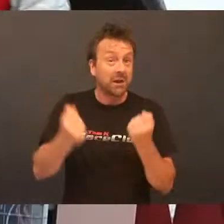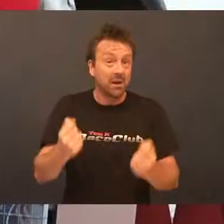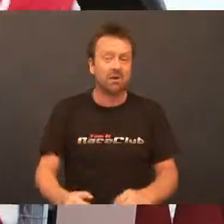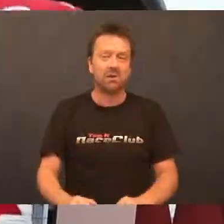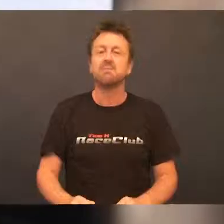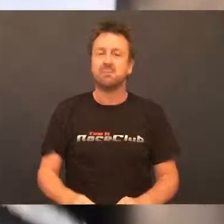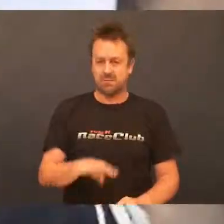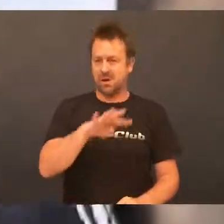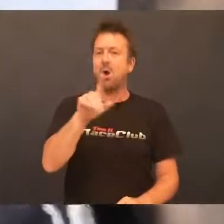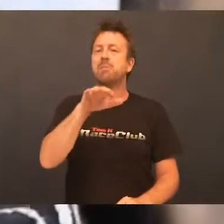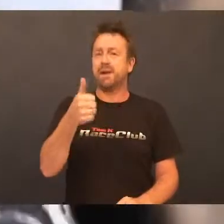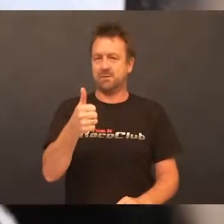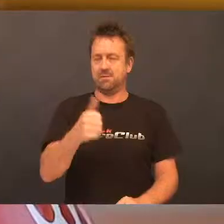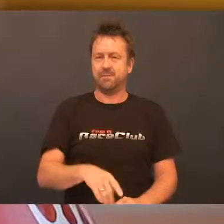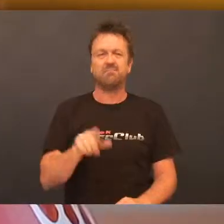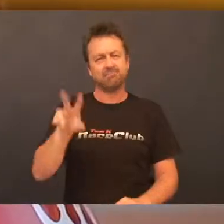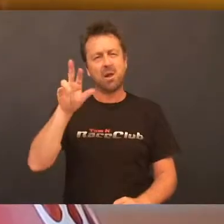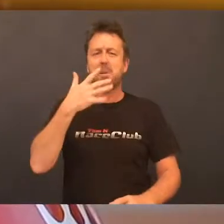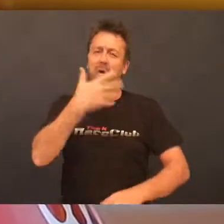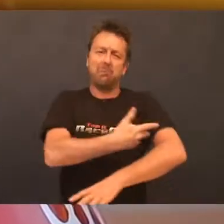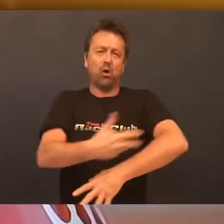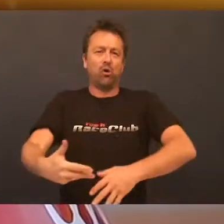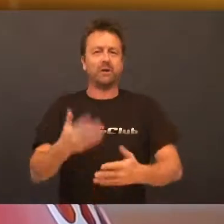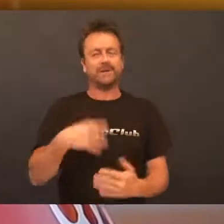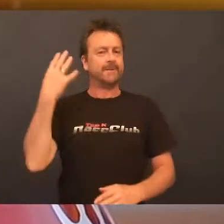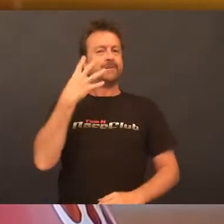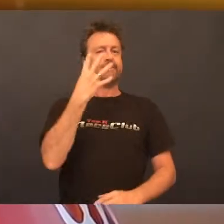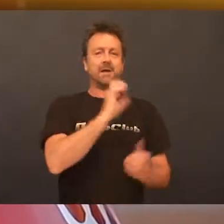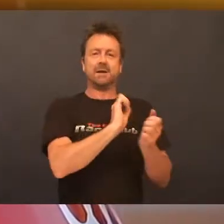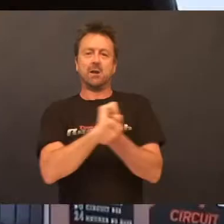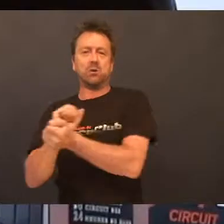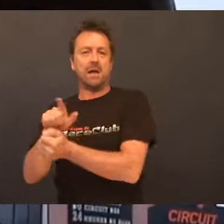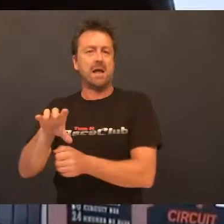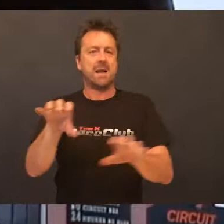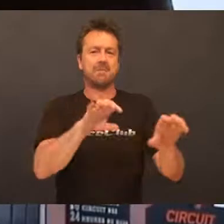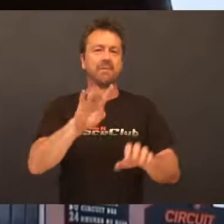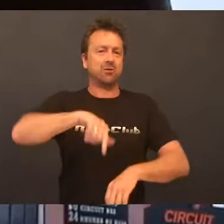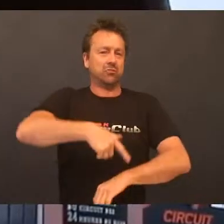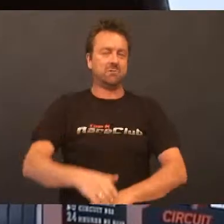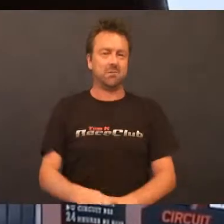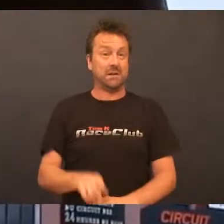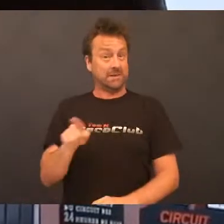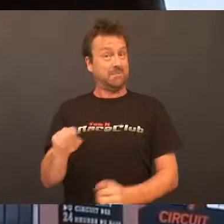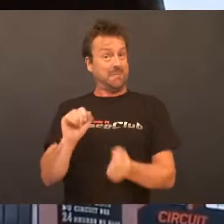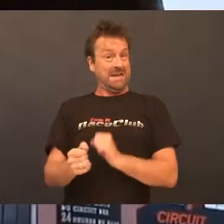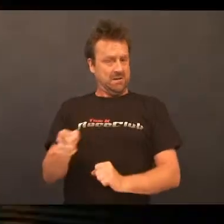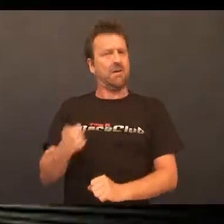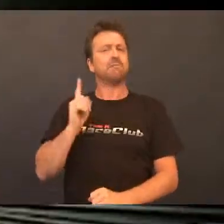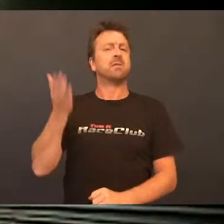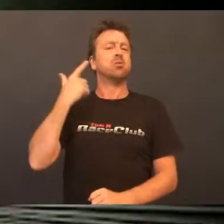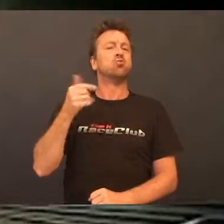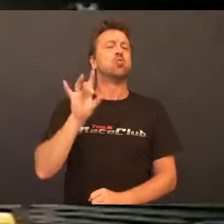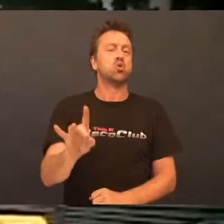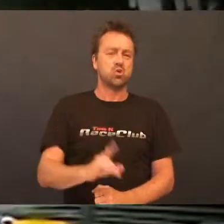Do you recognize this car? It's an Audi LMP1, the blue ribboned category of the 4 in the Le Mans 24 Hours. This car won